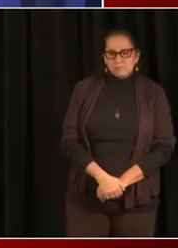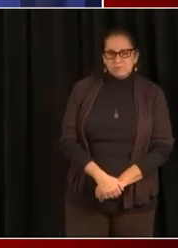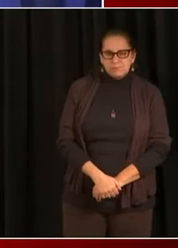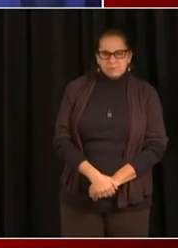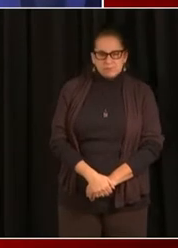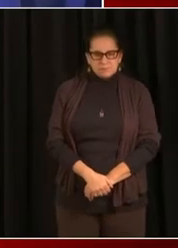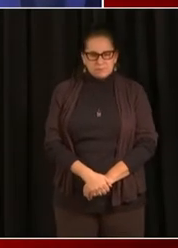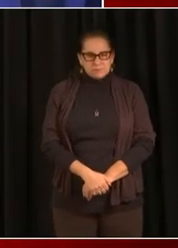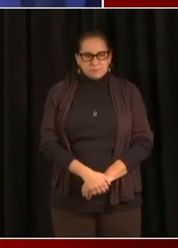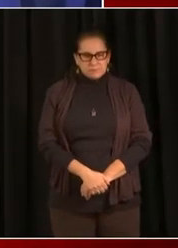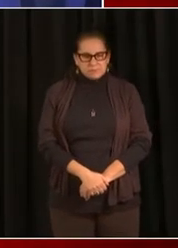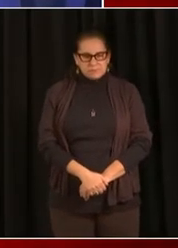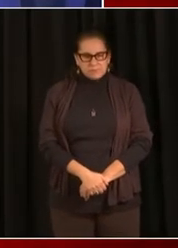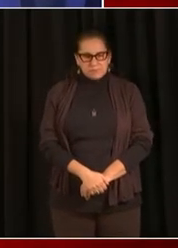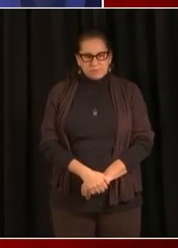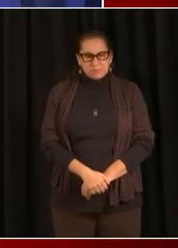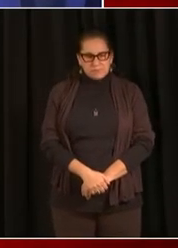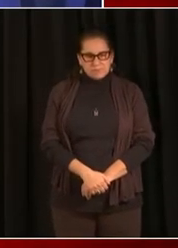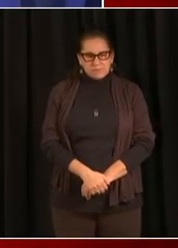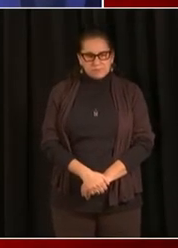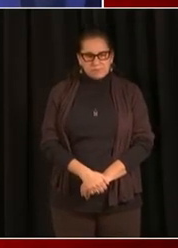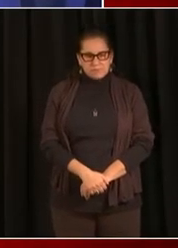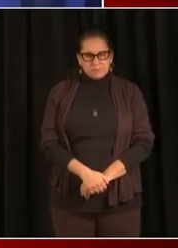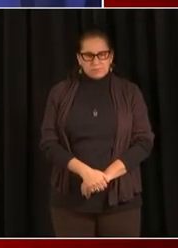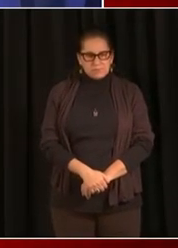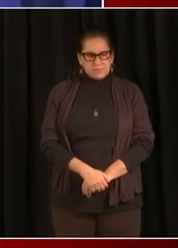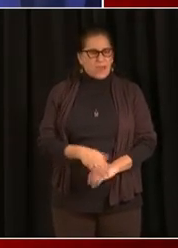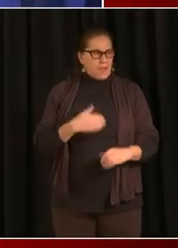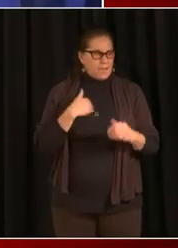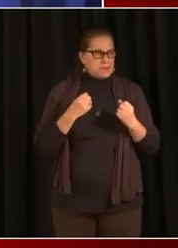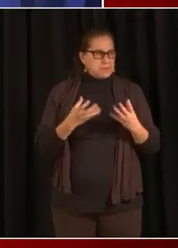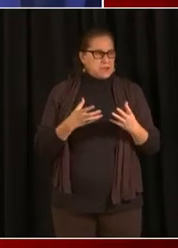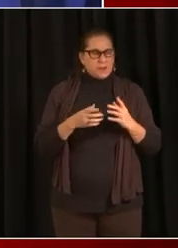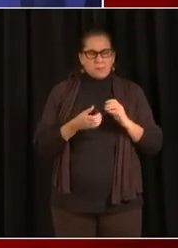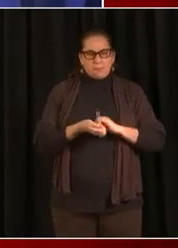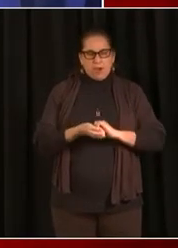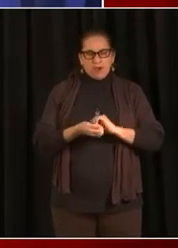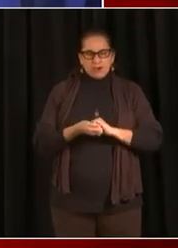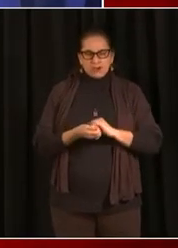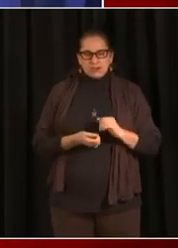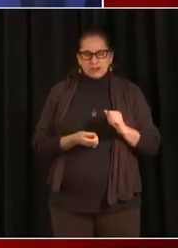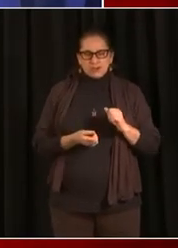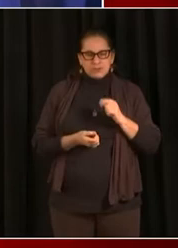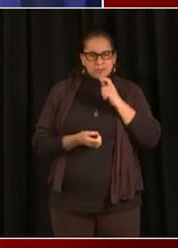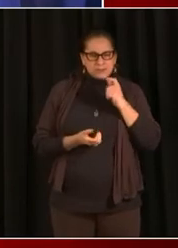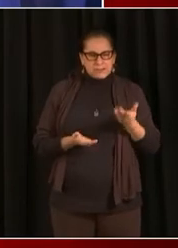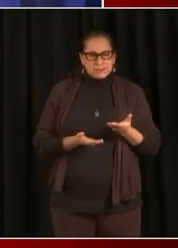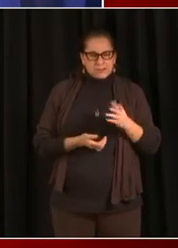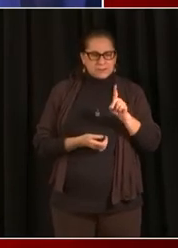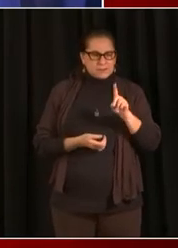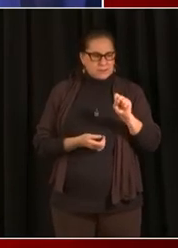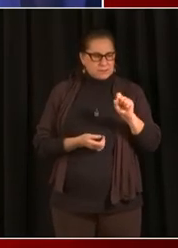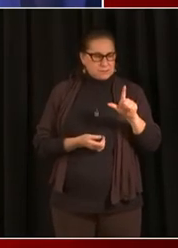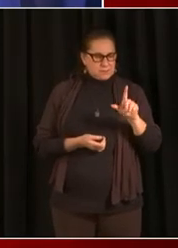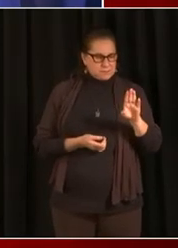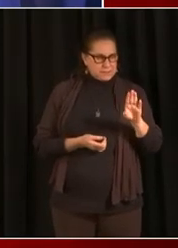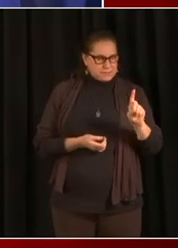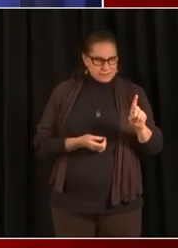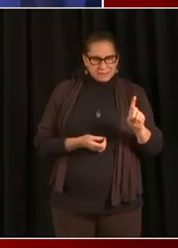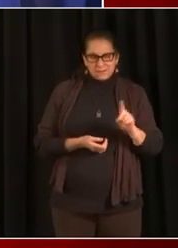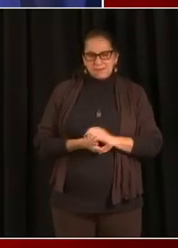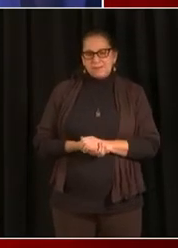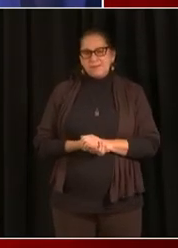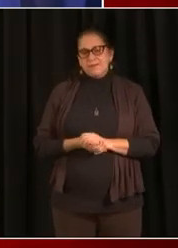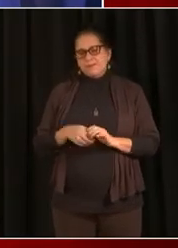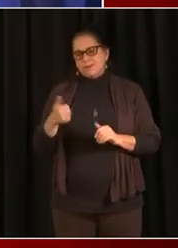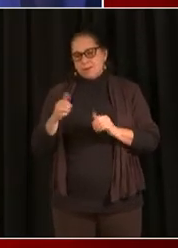pass you on to some of our other really strong partners that are here, our partners with DSLBD, our community-based organizations